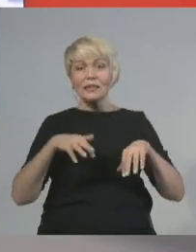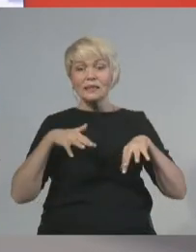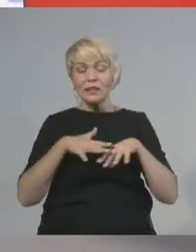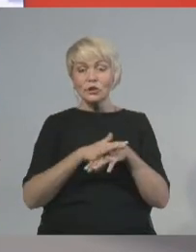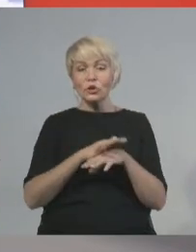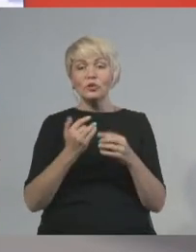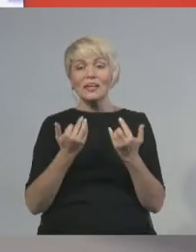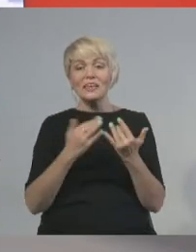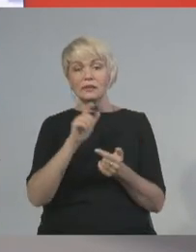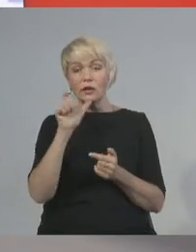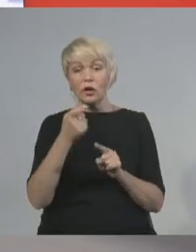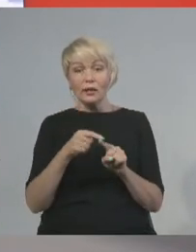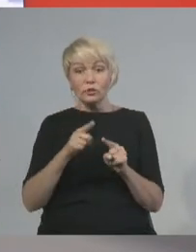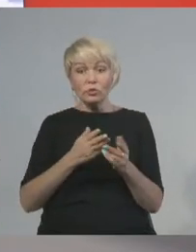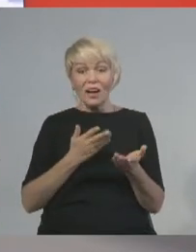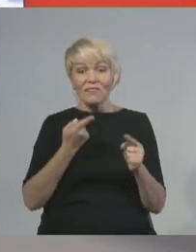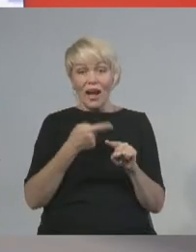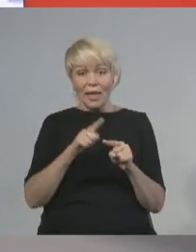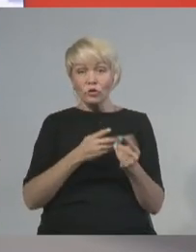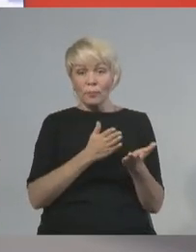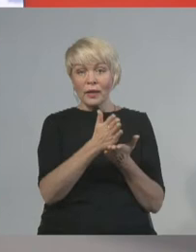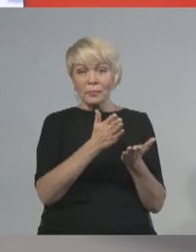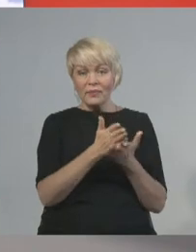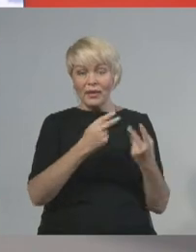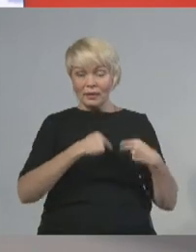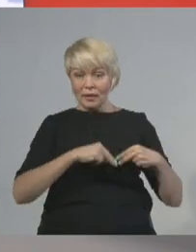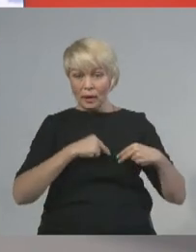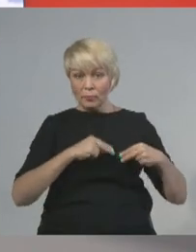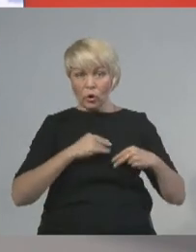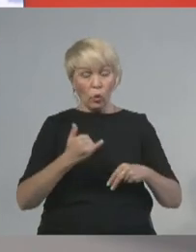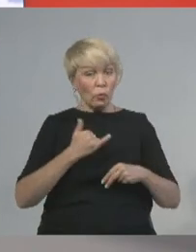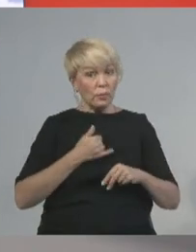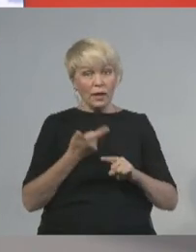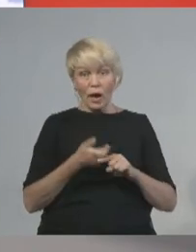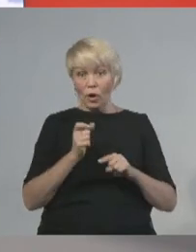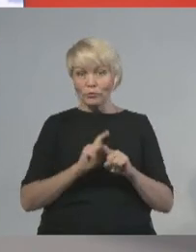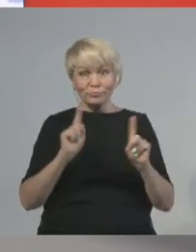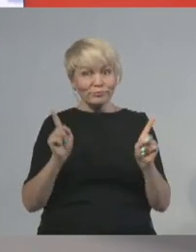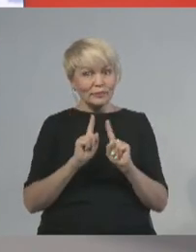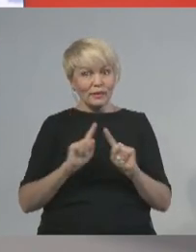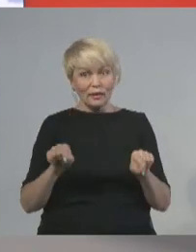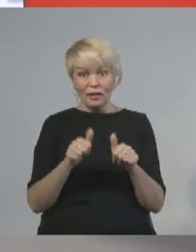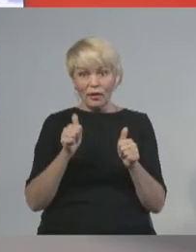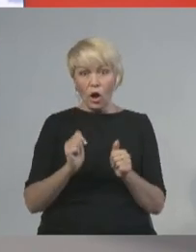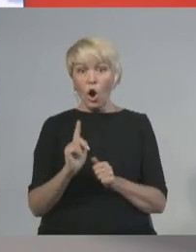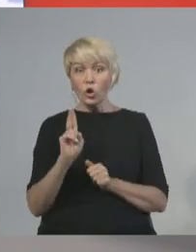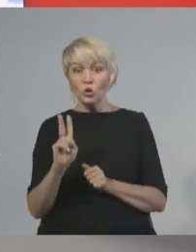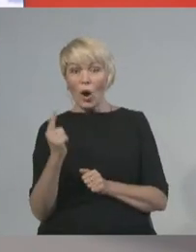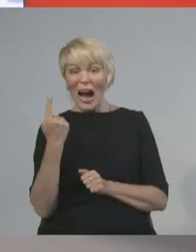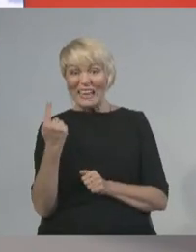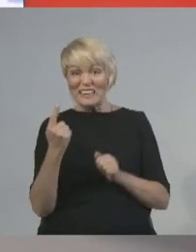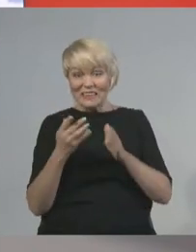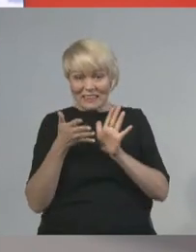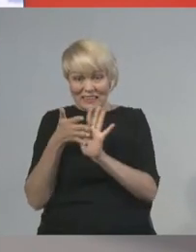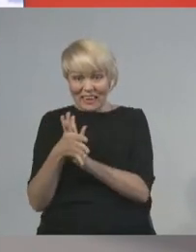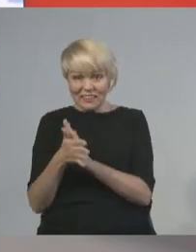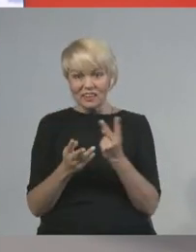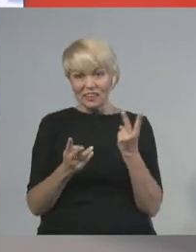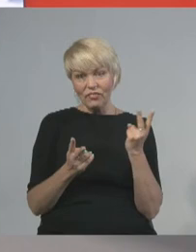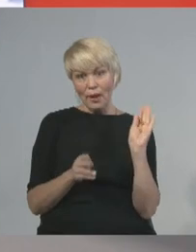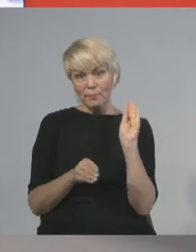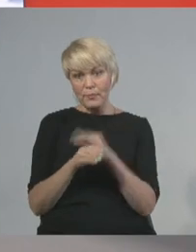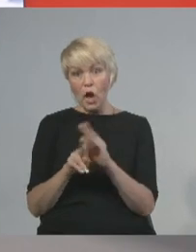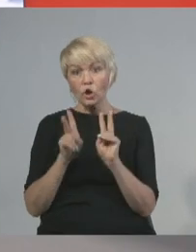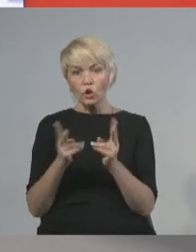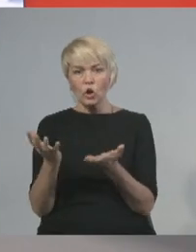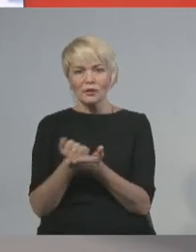we broadened abroad and this funnel by employing new people i have a strange formula